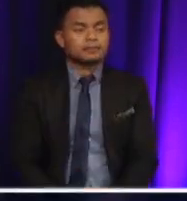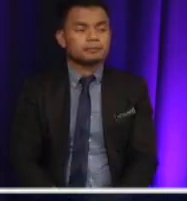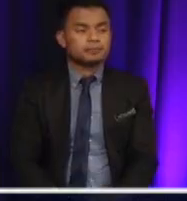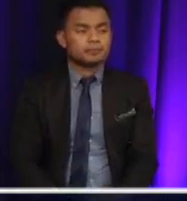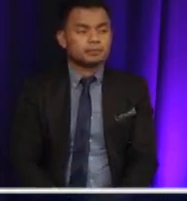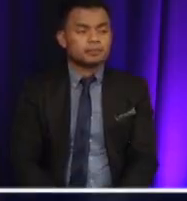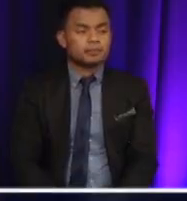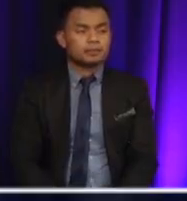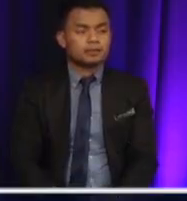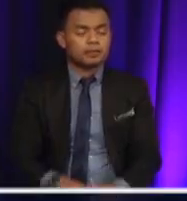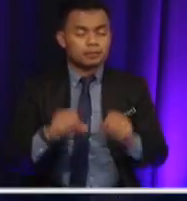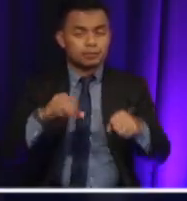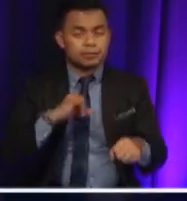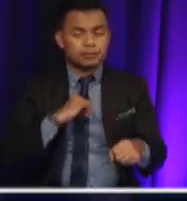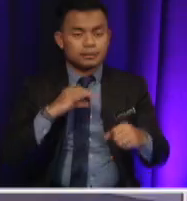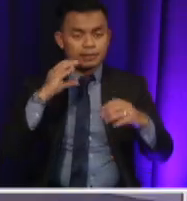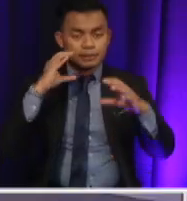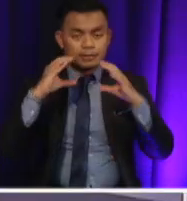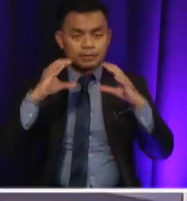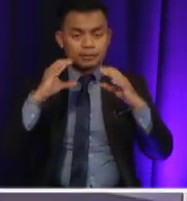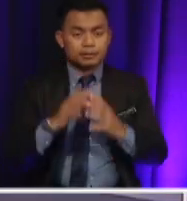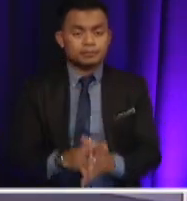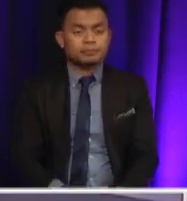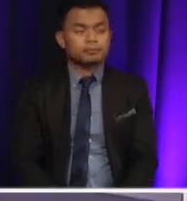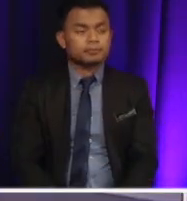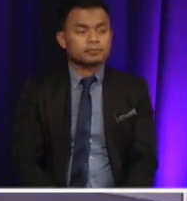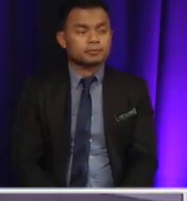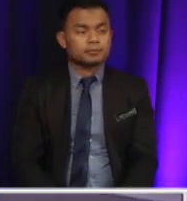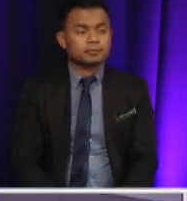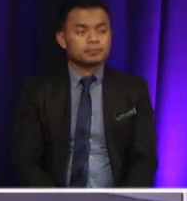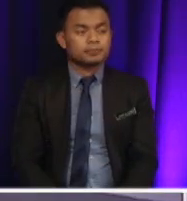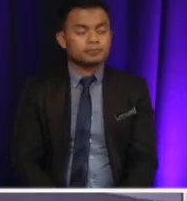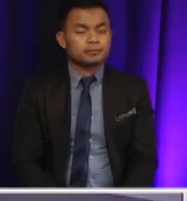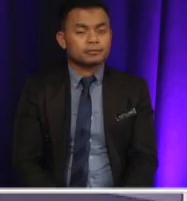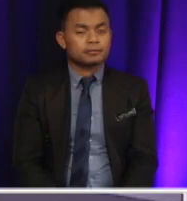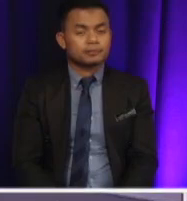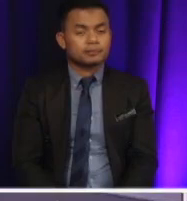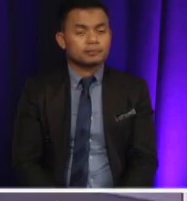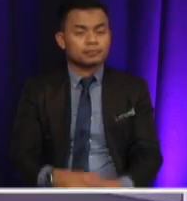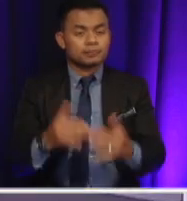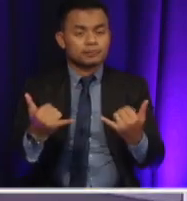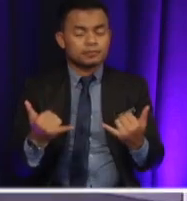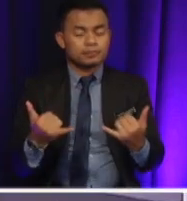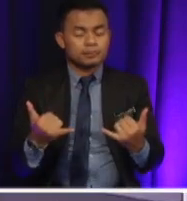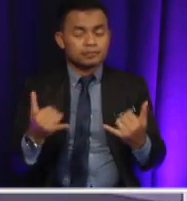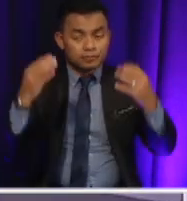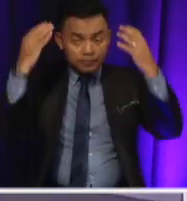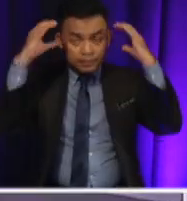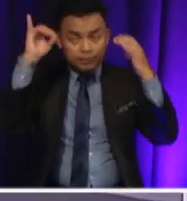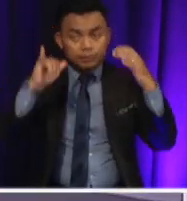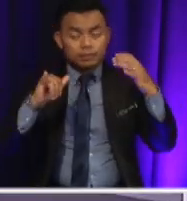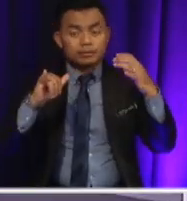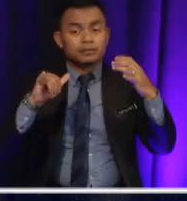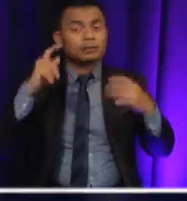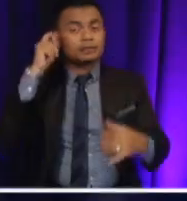say what is it about? Okay, why don't you read it out for us So first? you guess. Yes, now it's my turn Okay. to guess. All